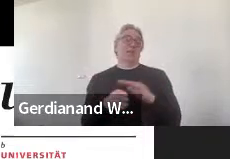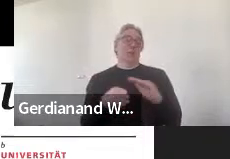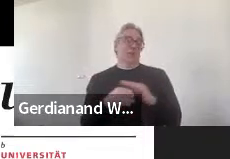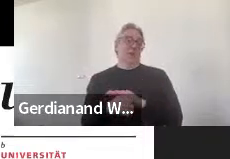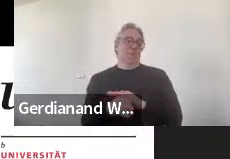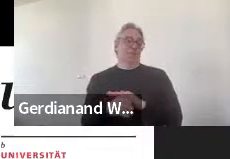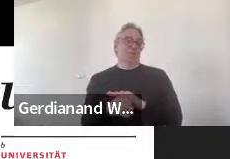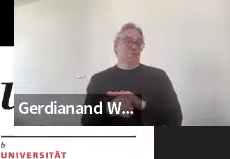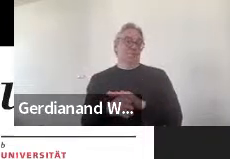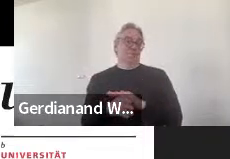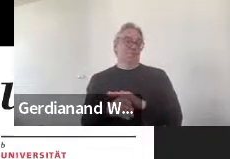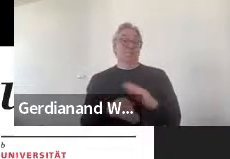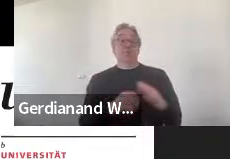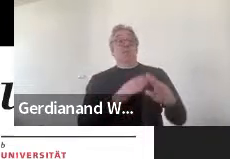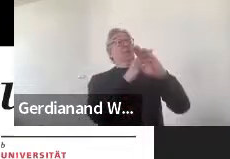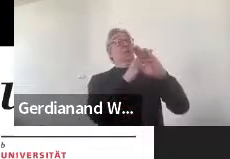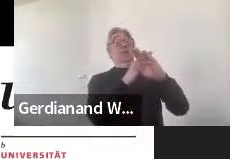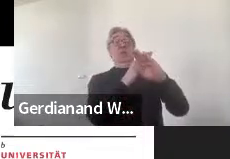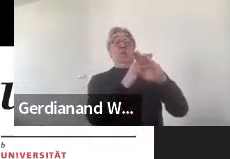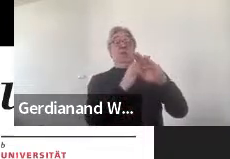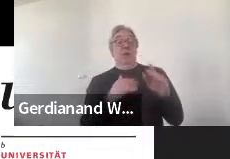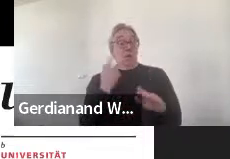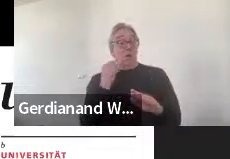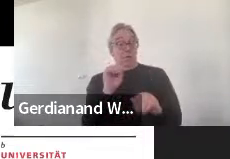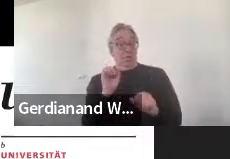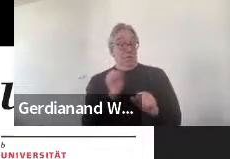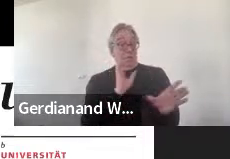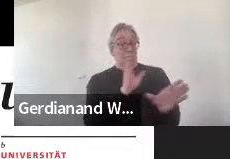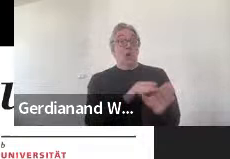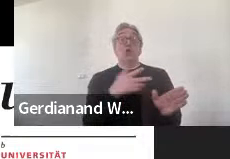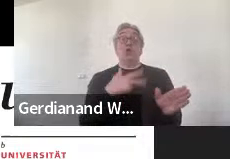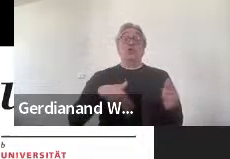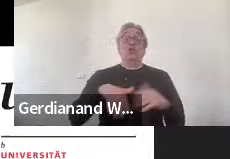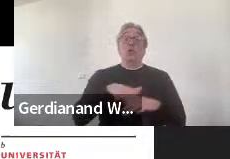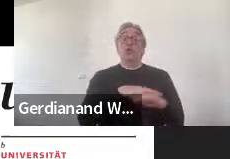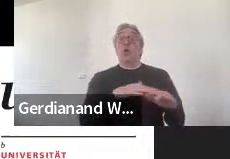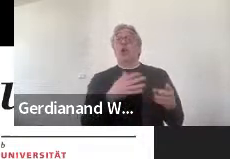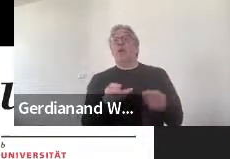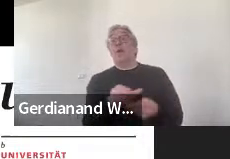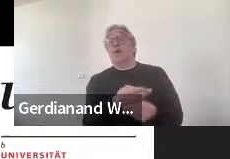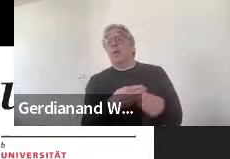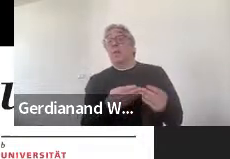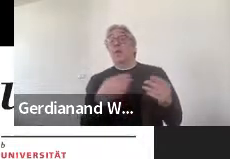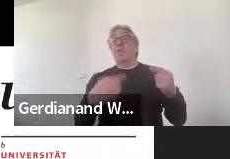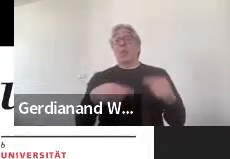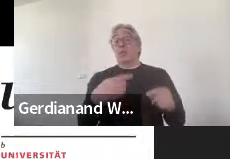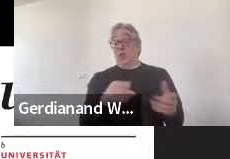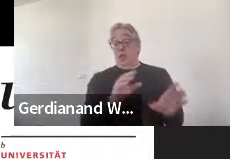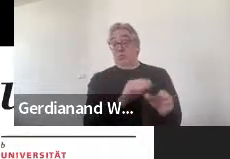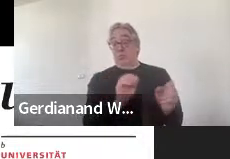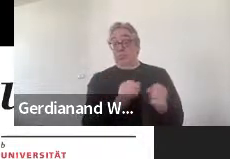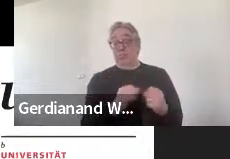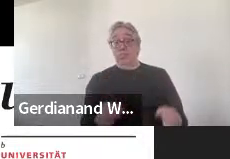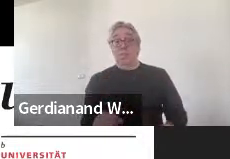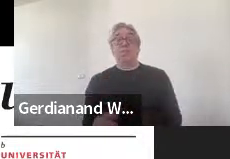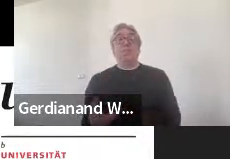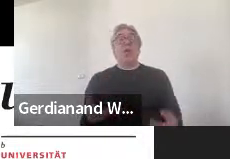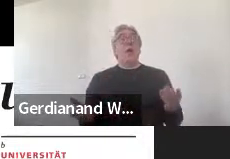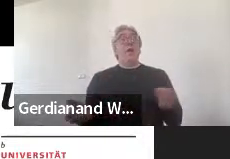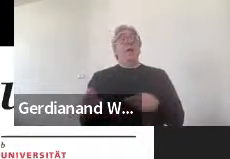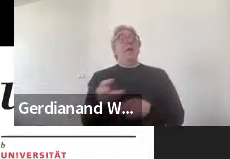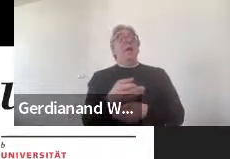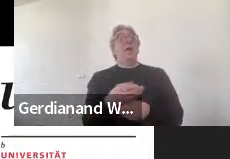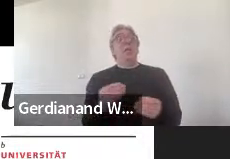hinders women to participate in all three spheres. The economic participation is mostly in the informal